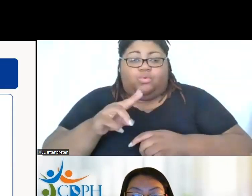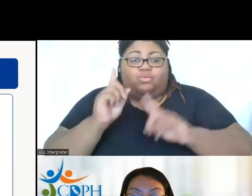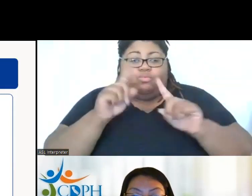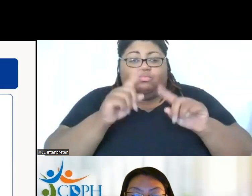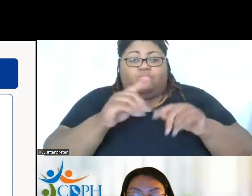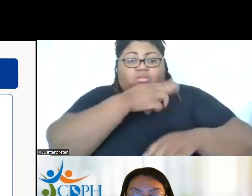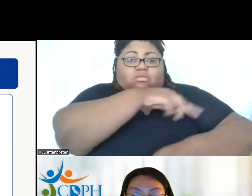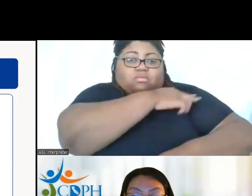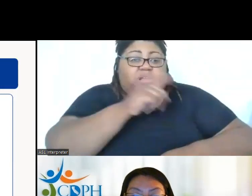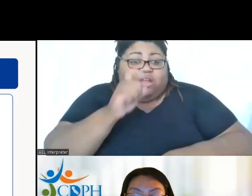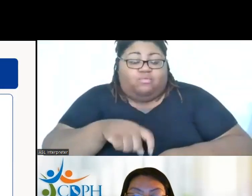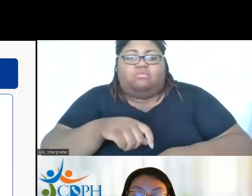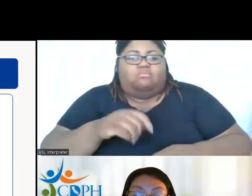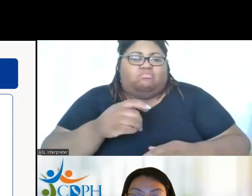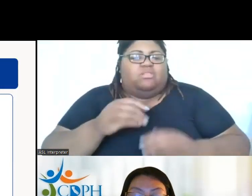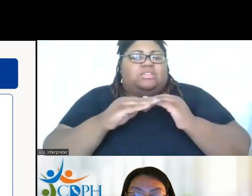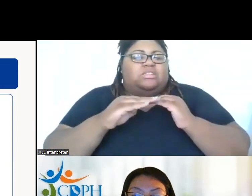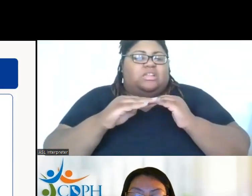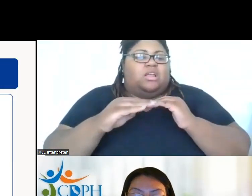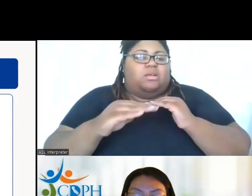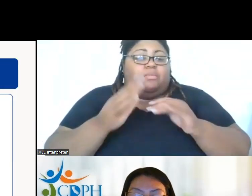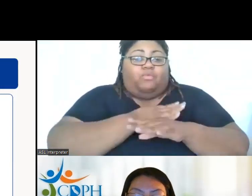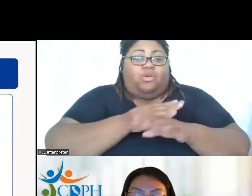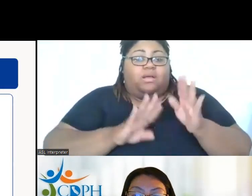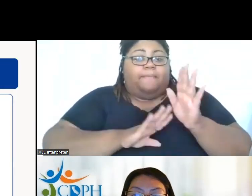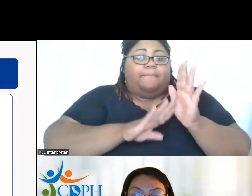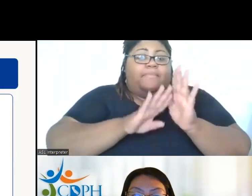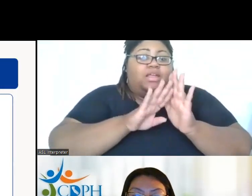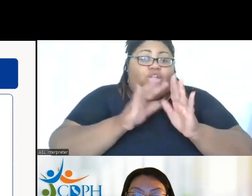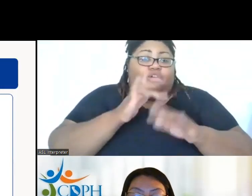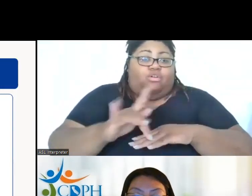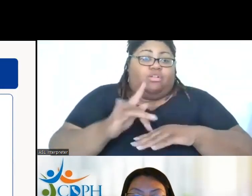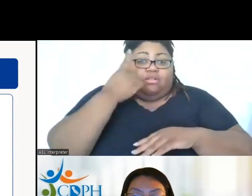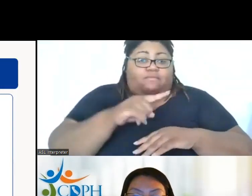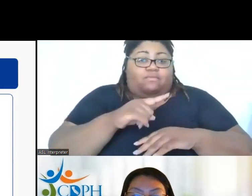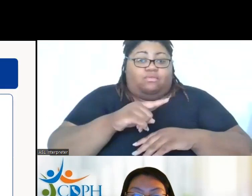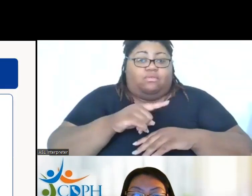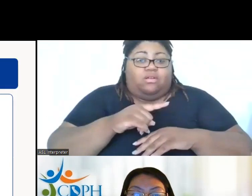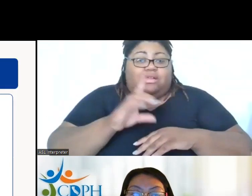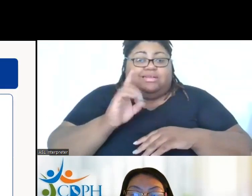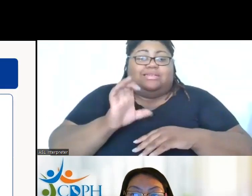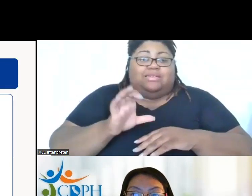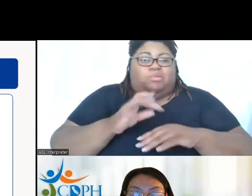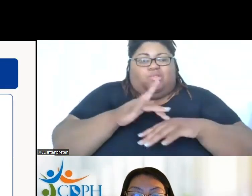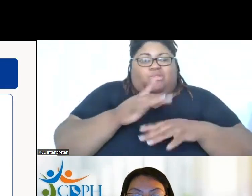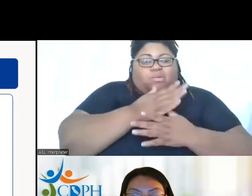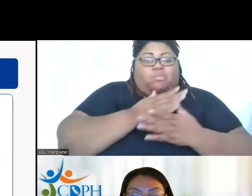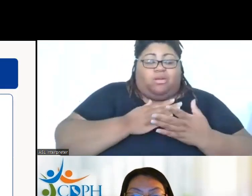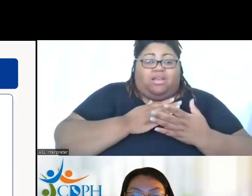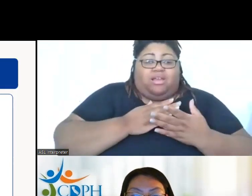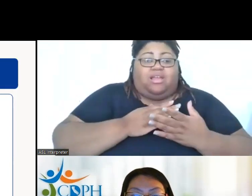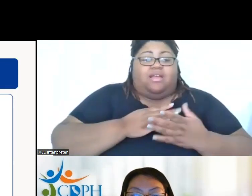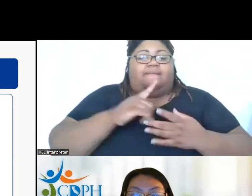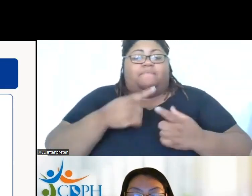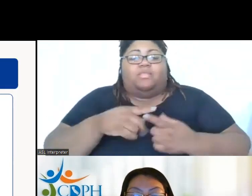it peaked kind of early for a flu season at the beginning of December. And then RSV